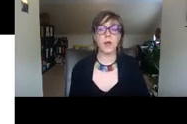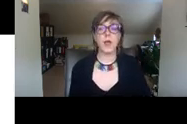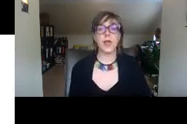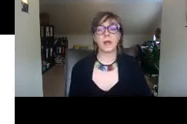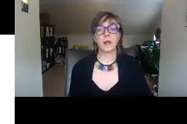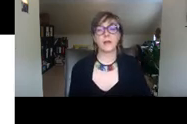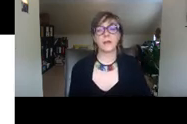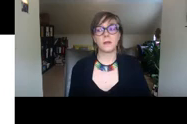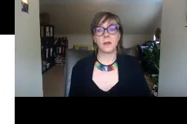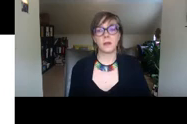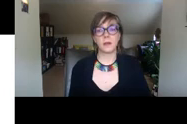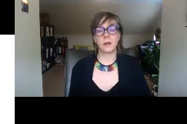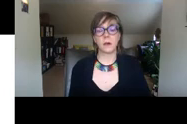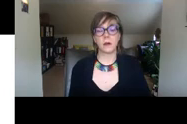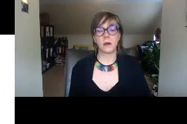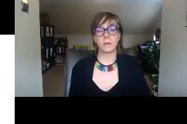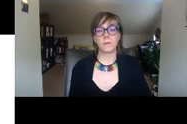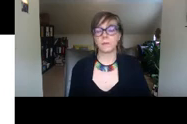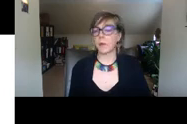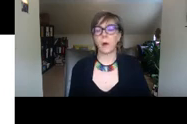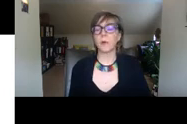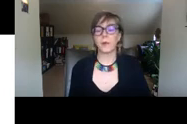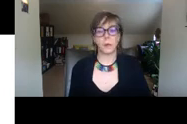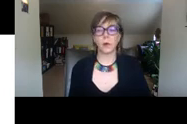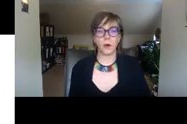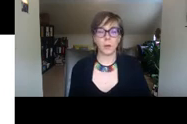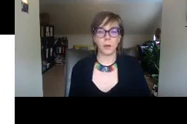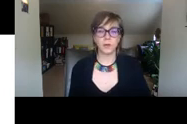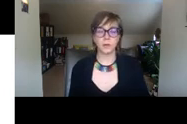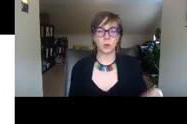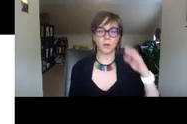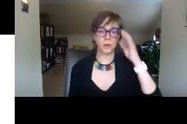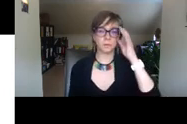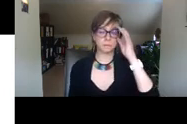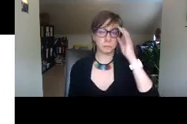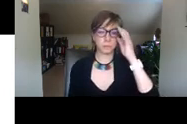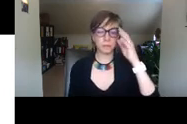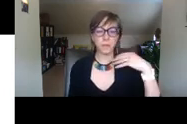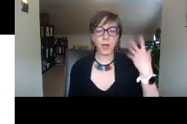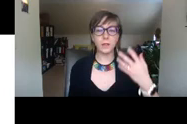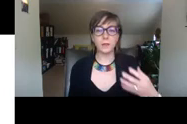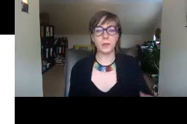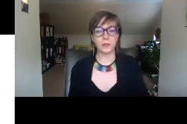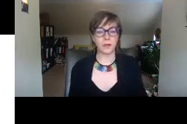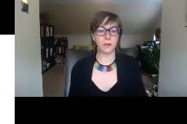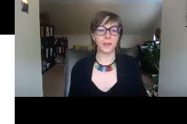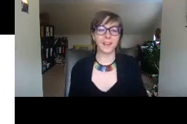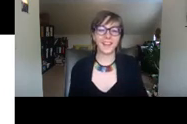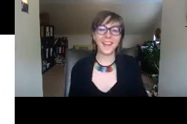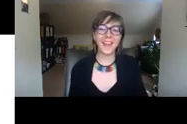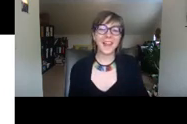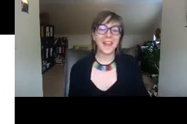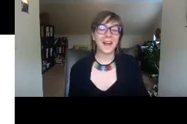there. And then probably more, I'll probably do more with it. I love doing this kind of